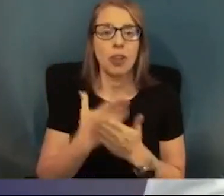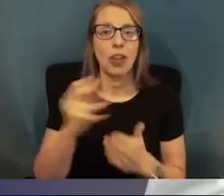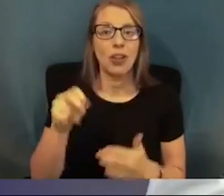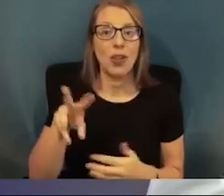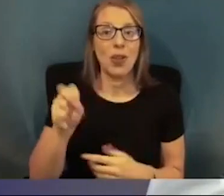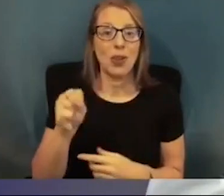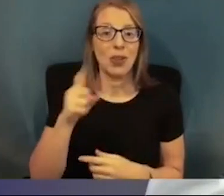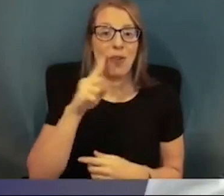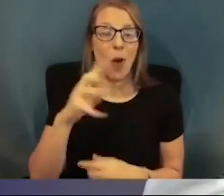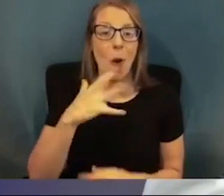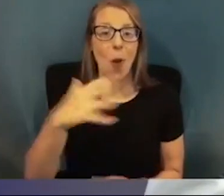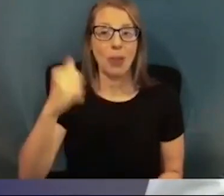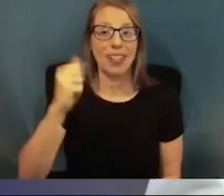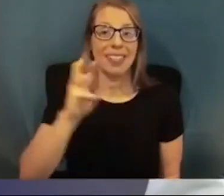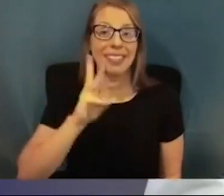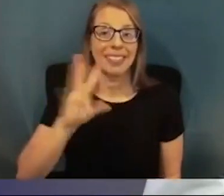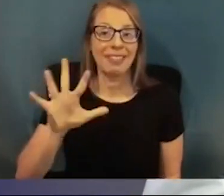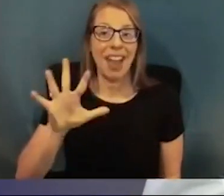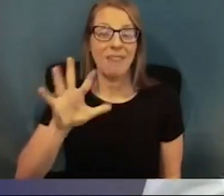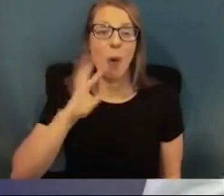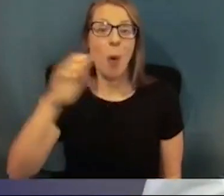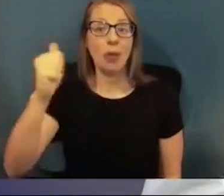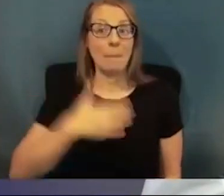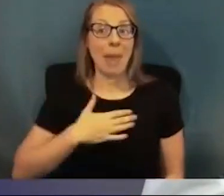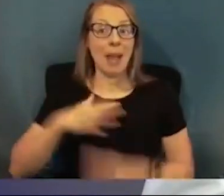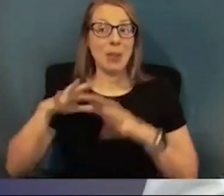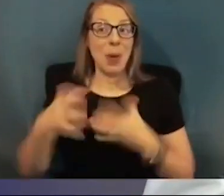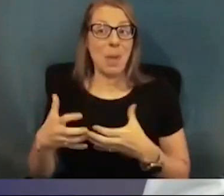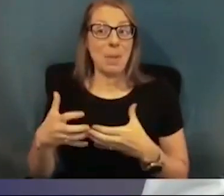older, 65 and older, my group, is that